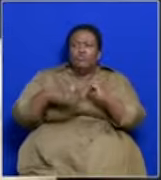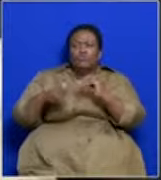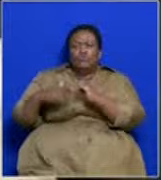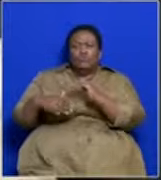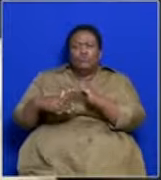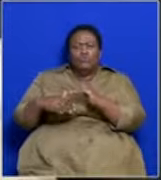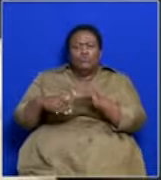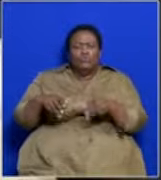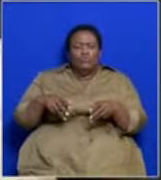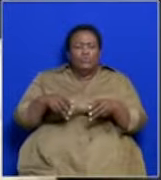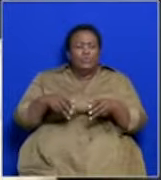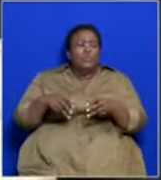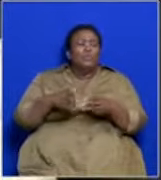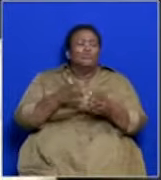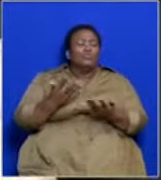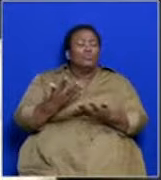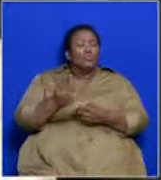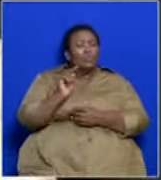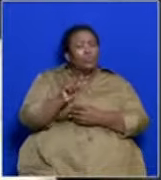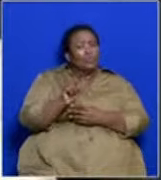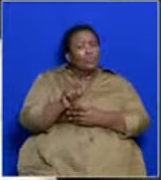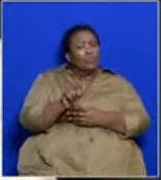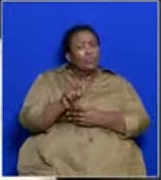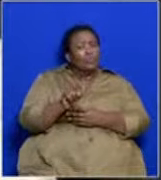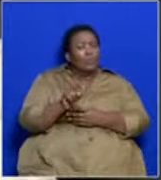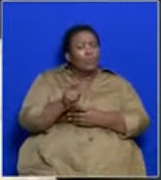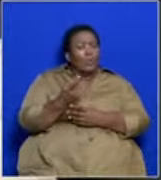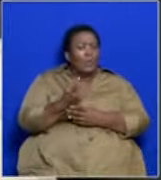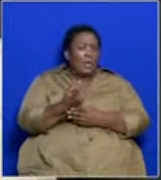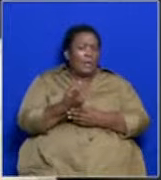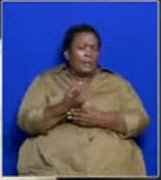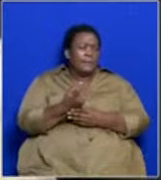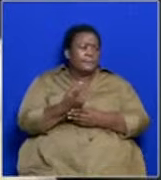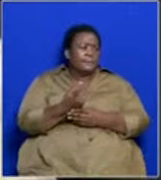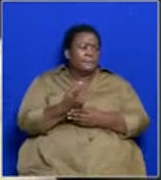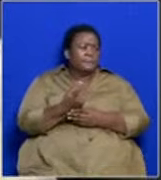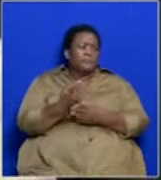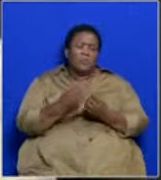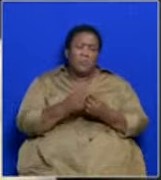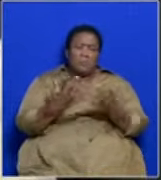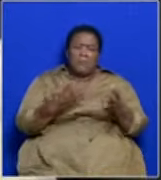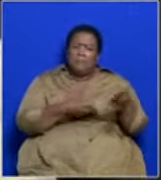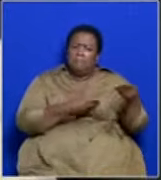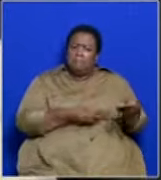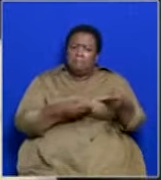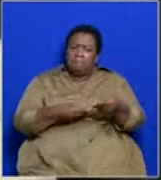This is one of many dockets where